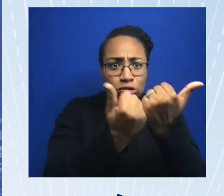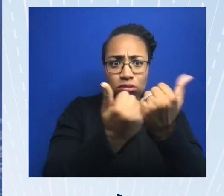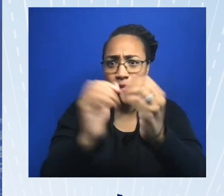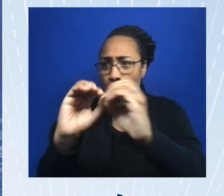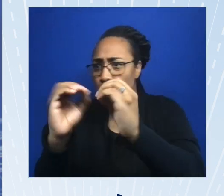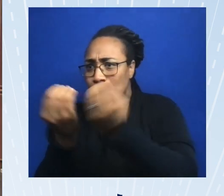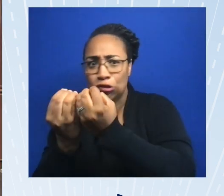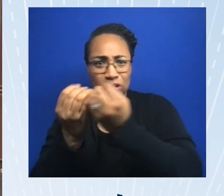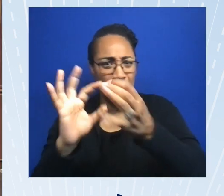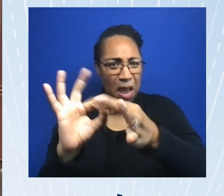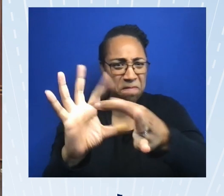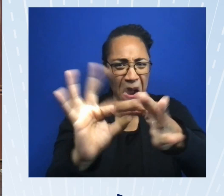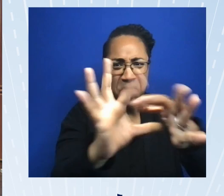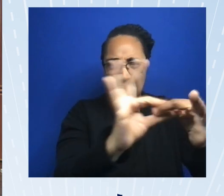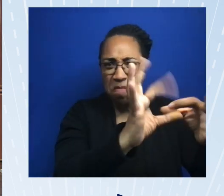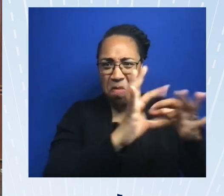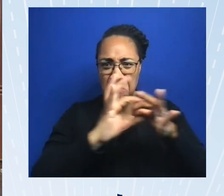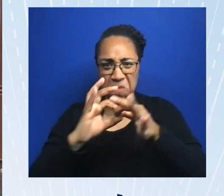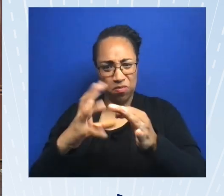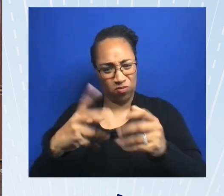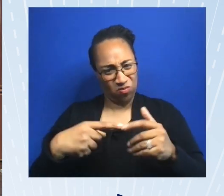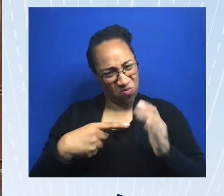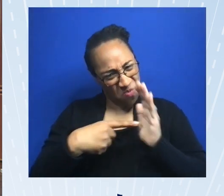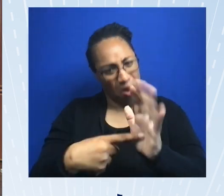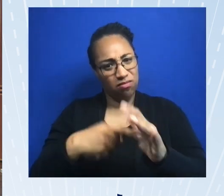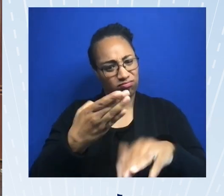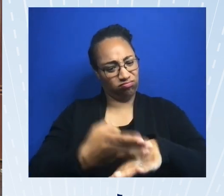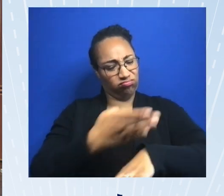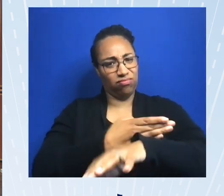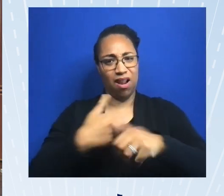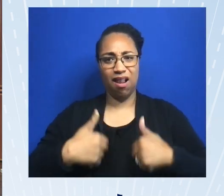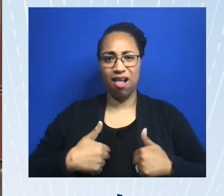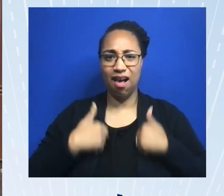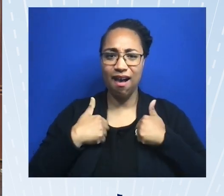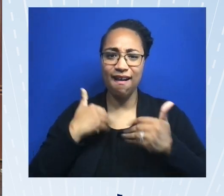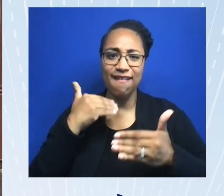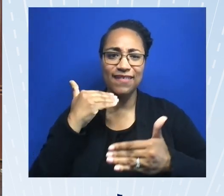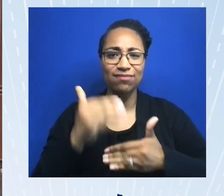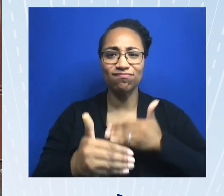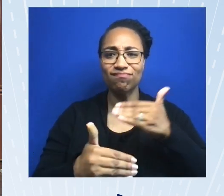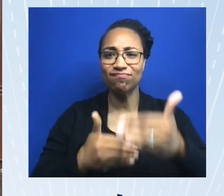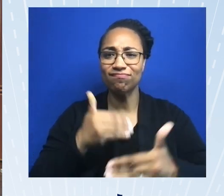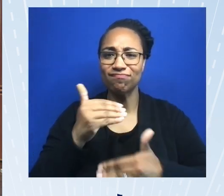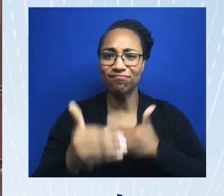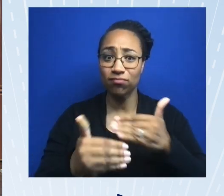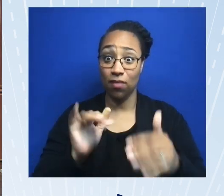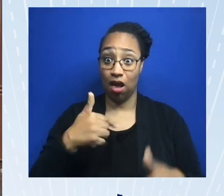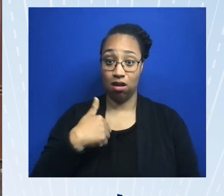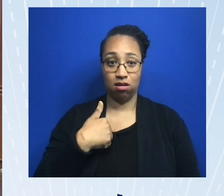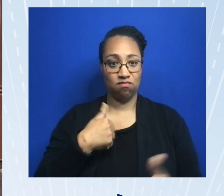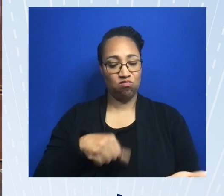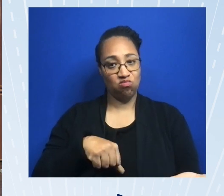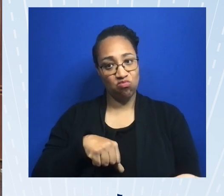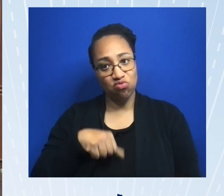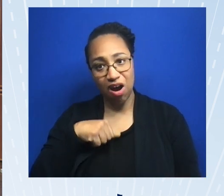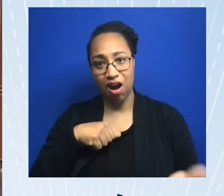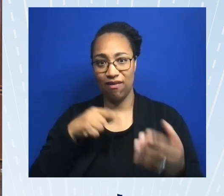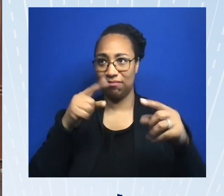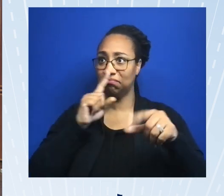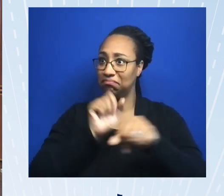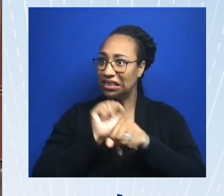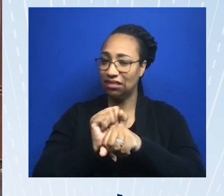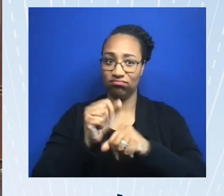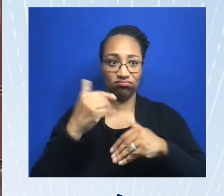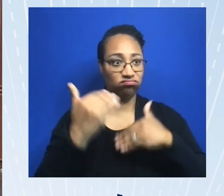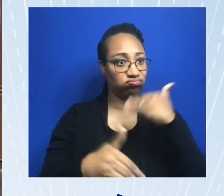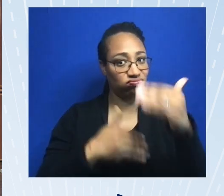Jewish Americans. I'm exceptionally proud of this strategy and gratified for the opportunity to share it with you